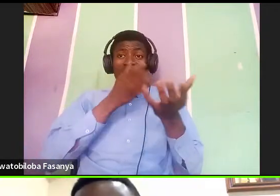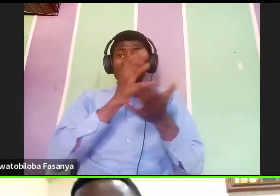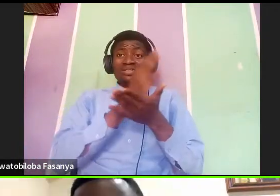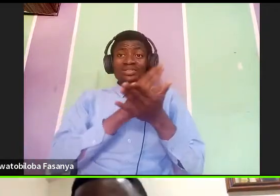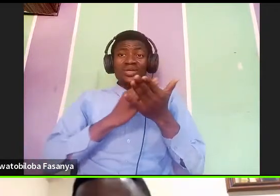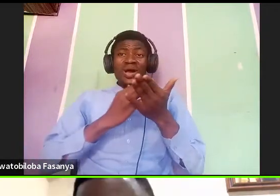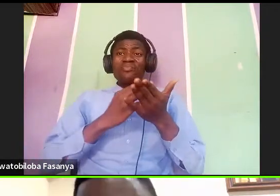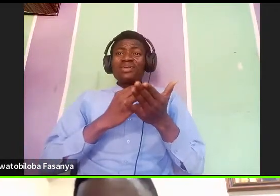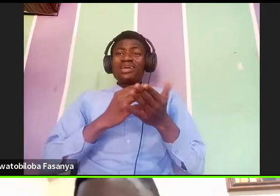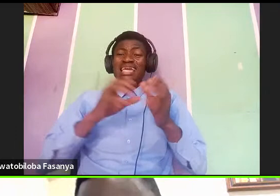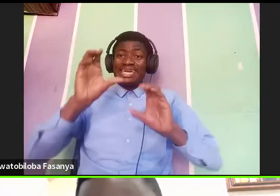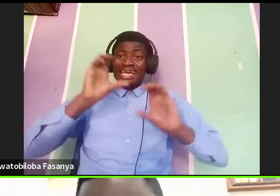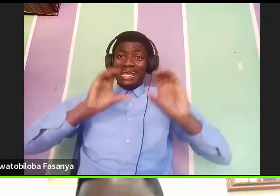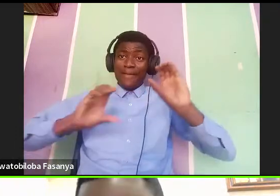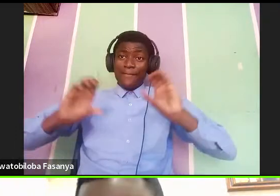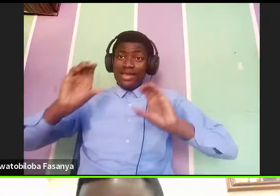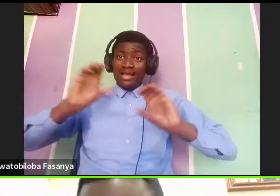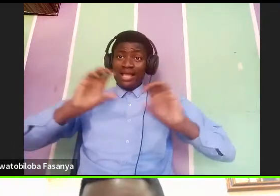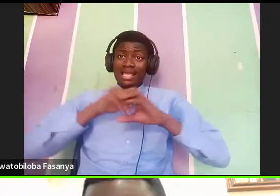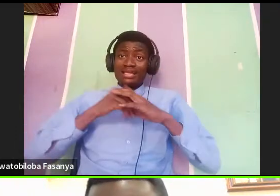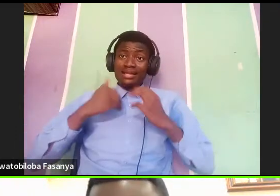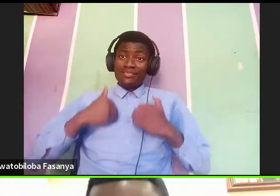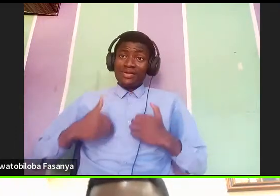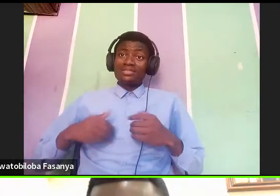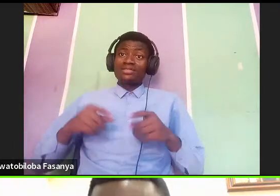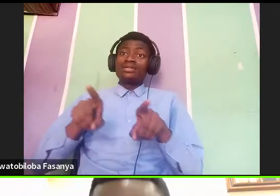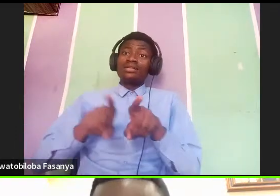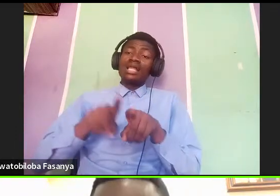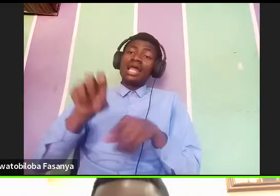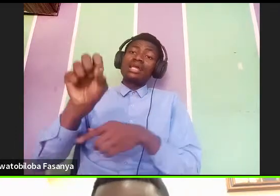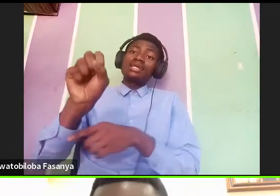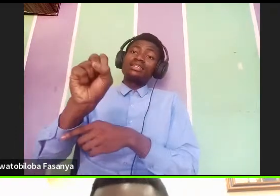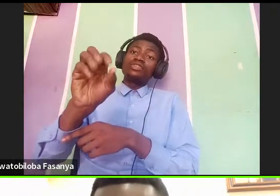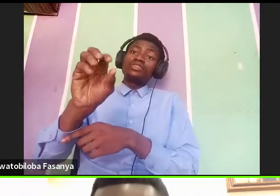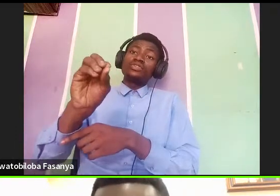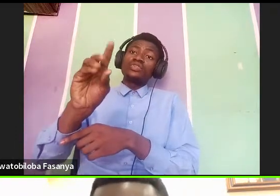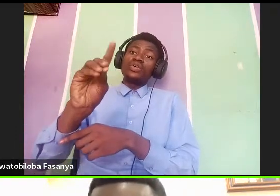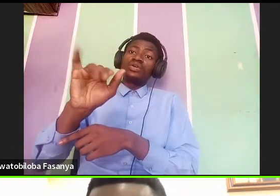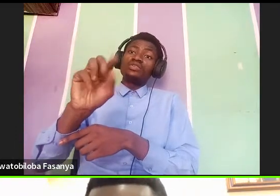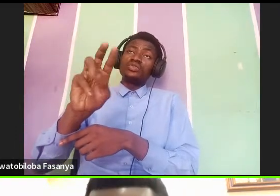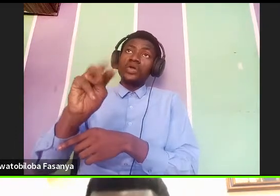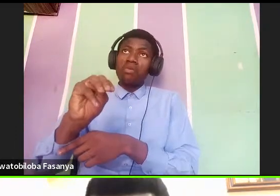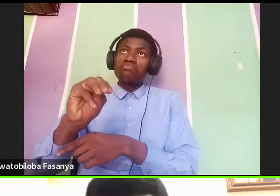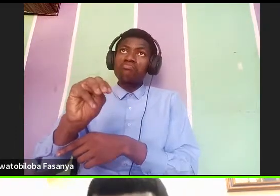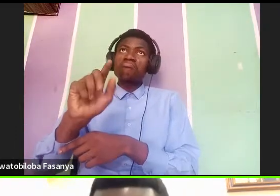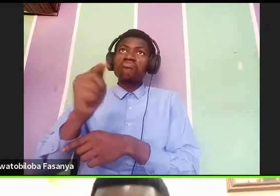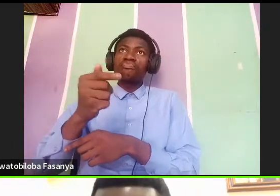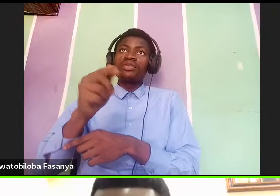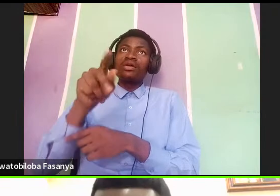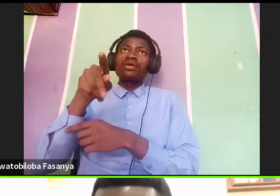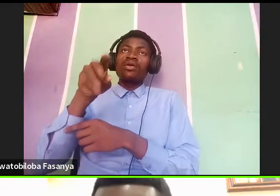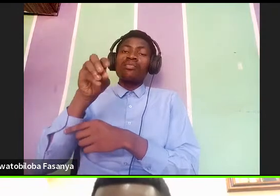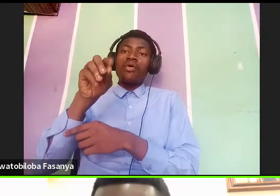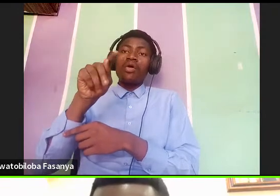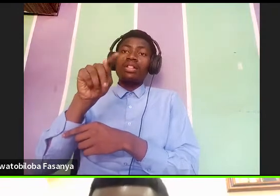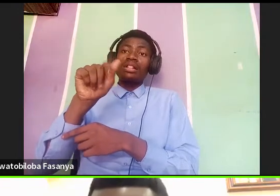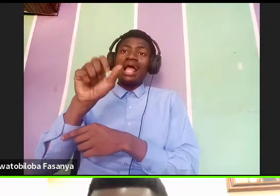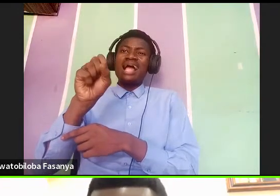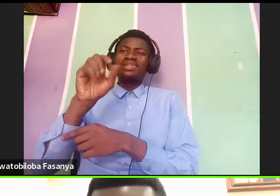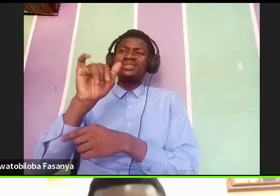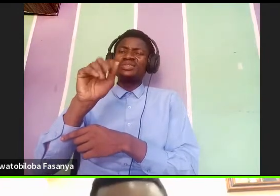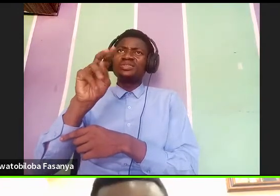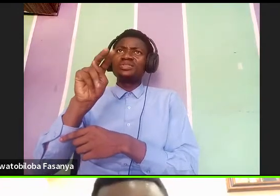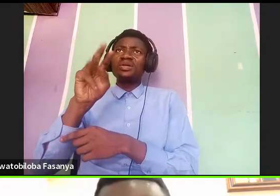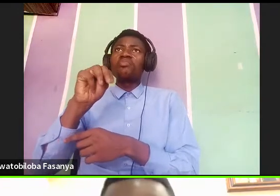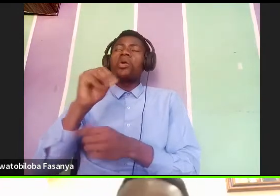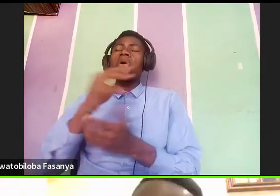And you can buy this, some of them come in sachets, what they call ORS. You can buy this from the